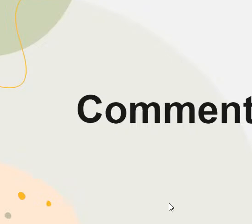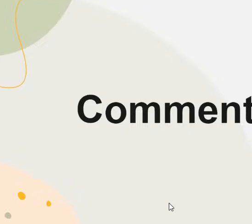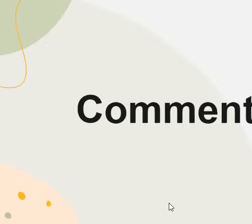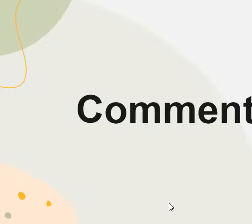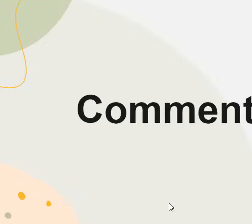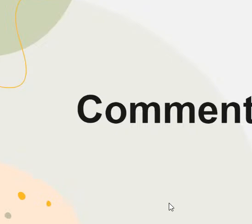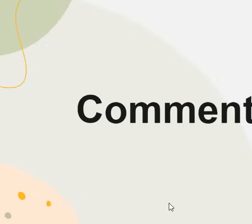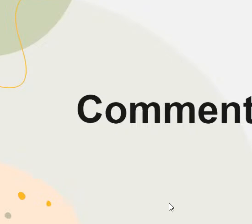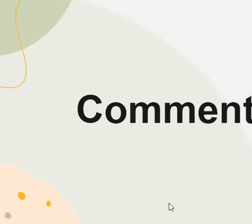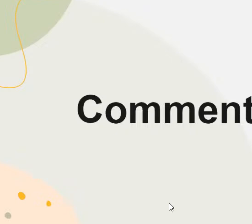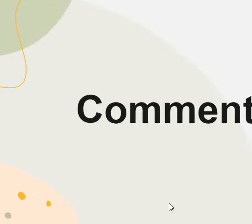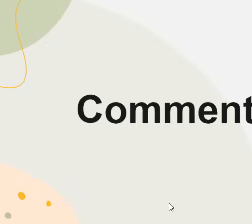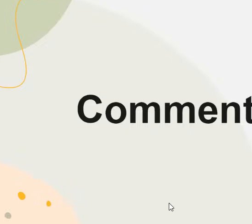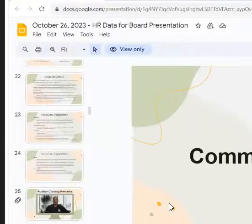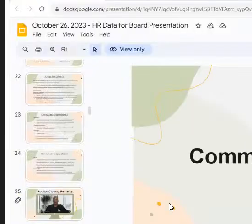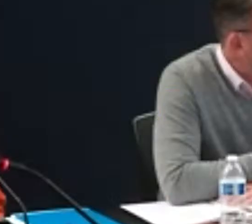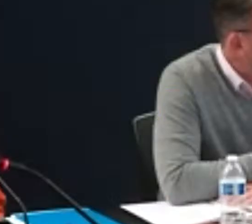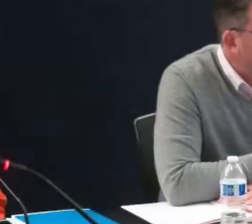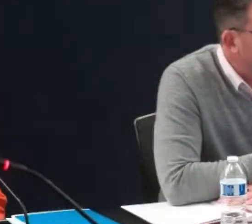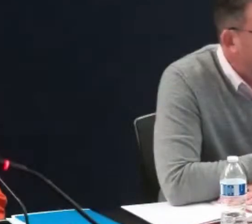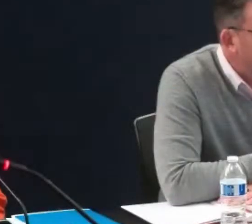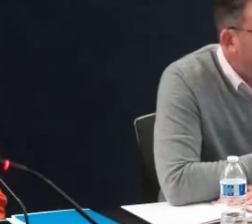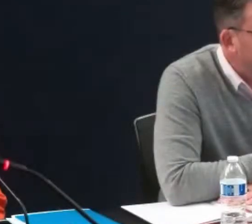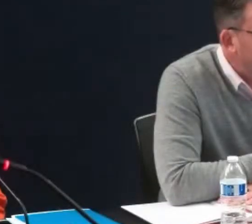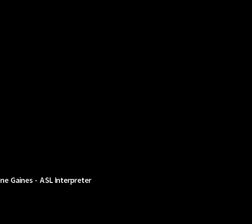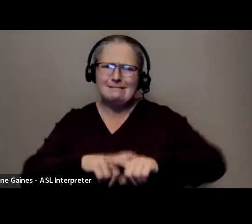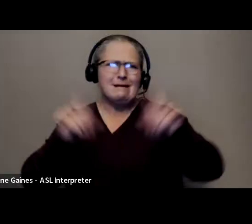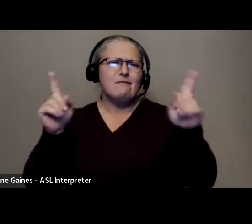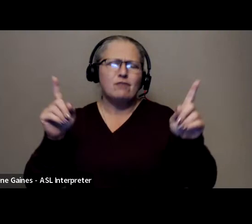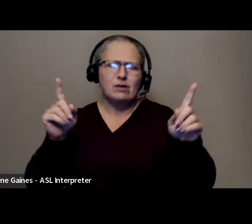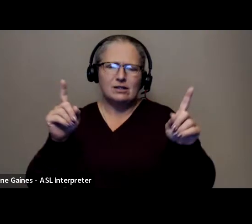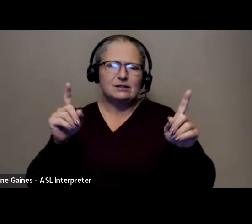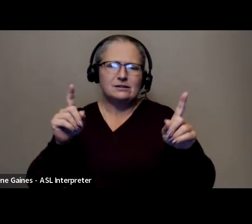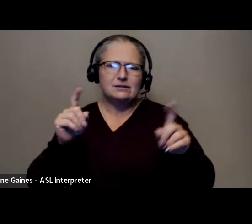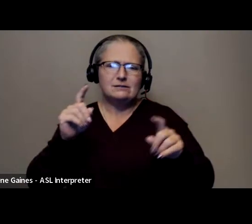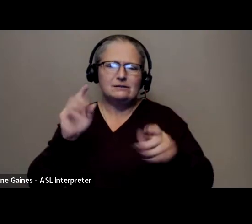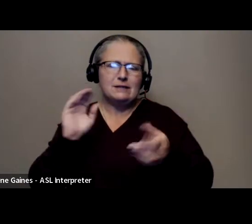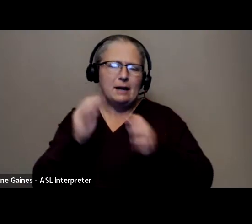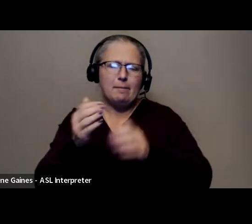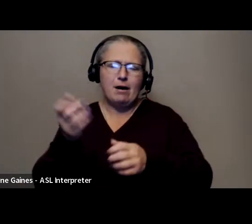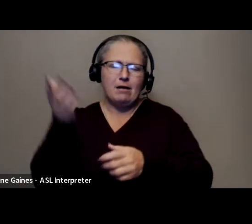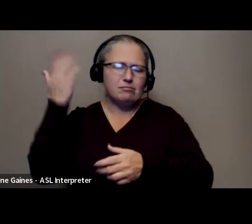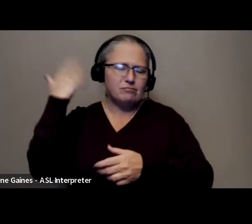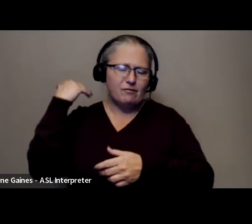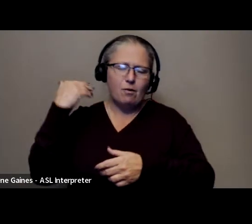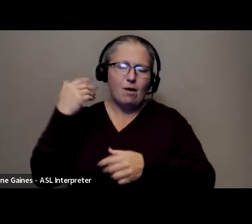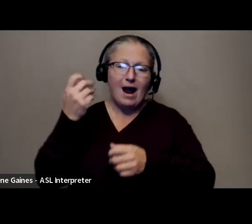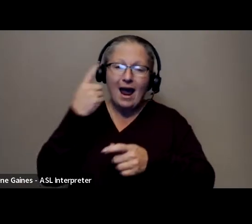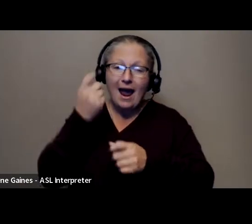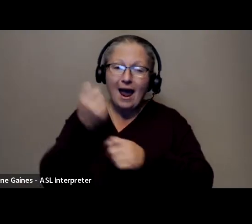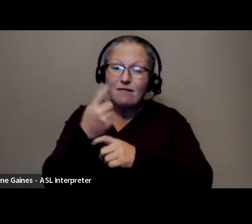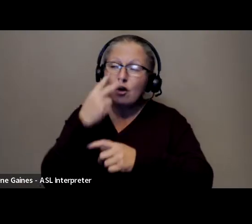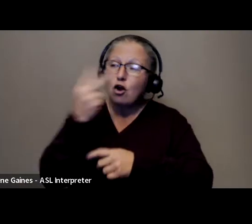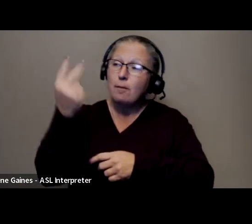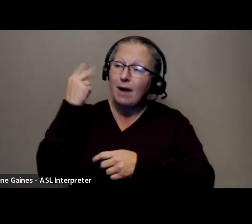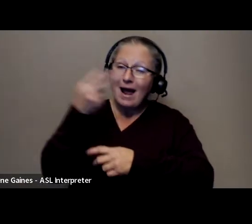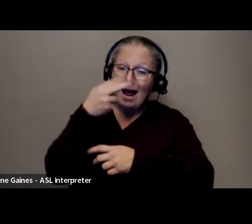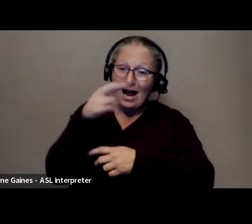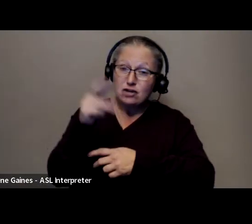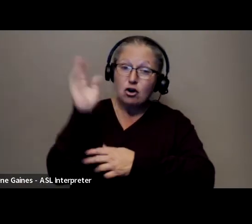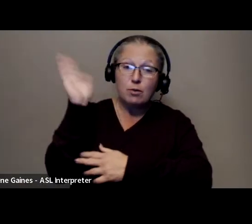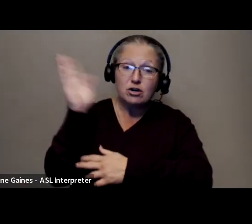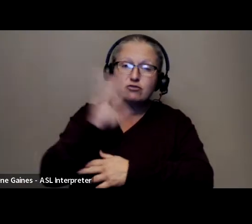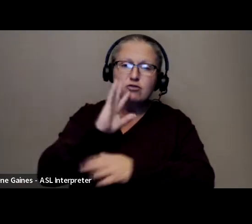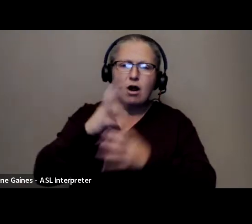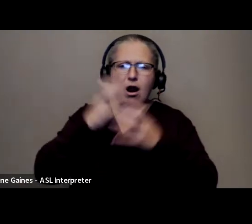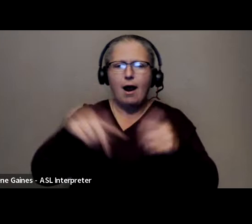you saw, this presentation is vividly different than in years past. Every year I've looked back, we have an HR presentation, we talk